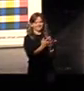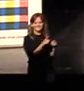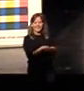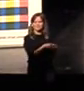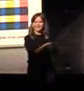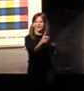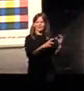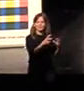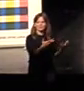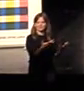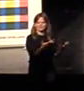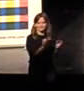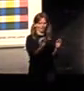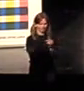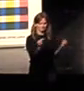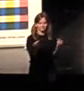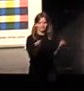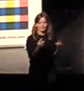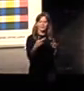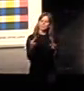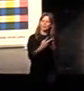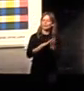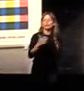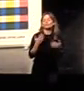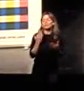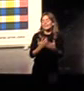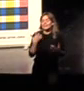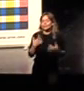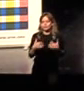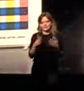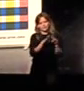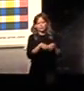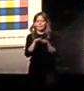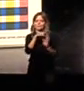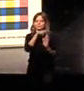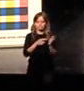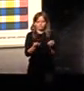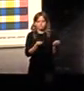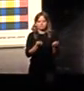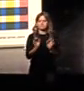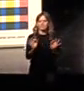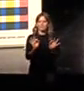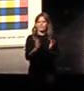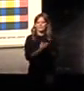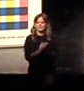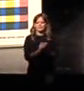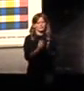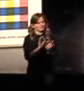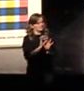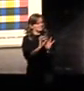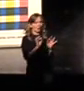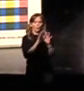and boat or not interested in de mappen in democratie' ploeg noorden global market knows